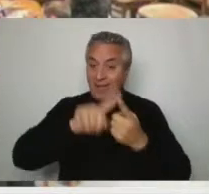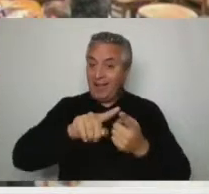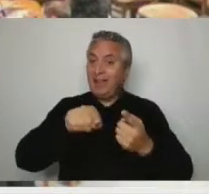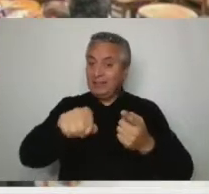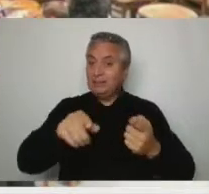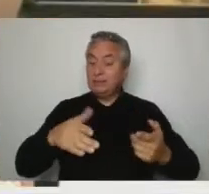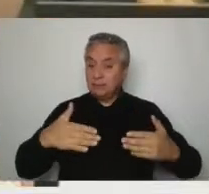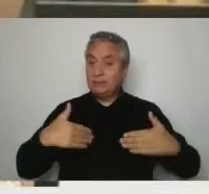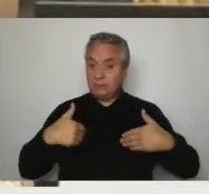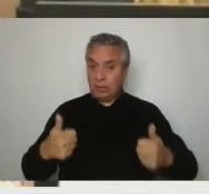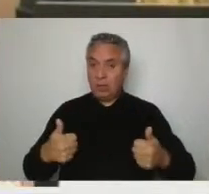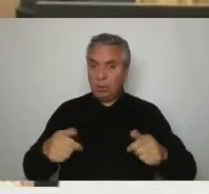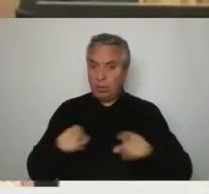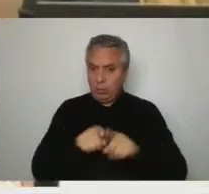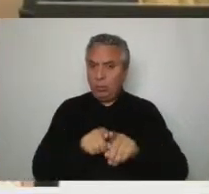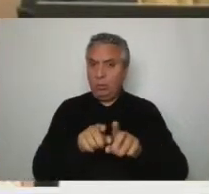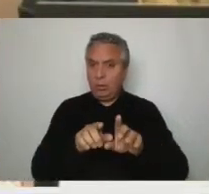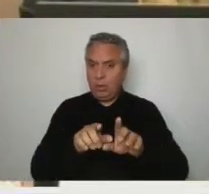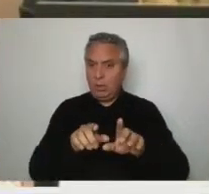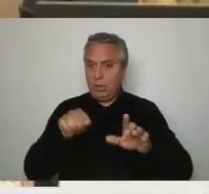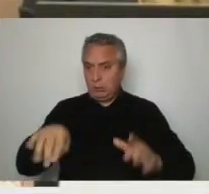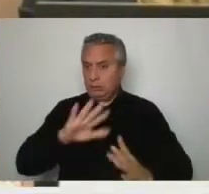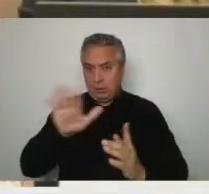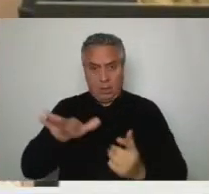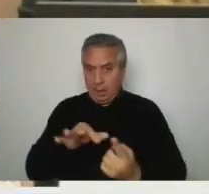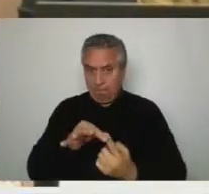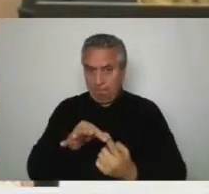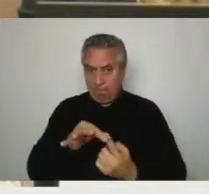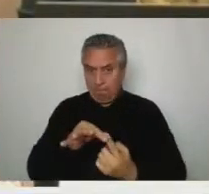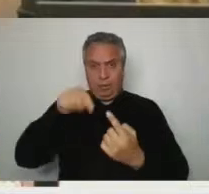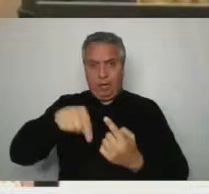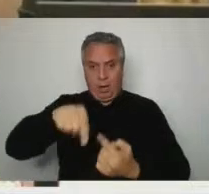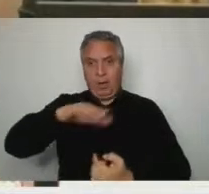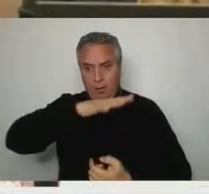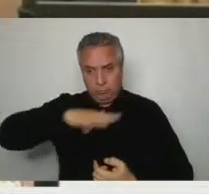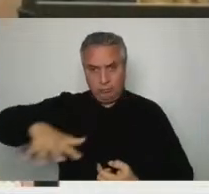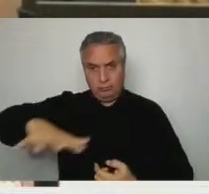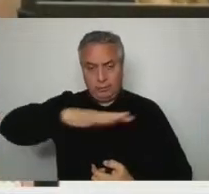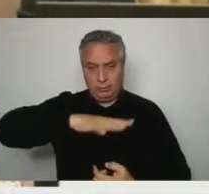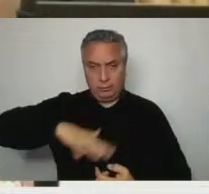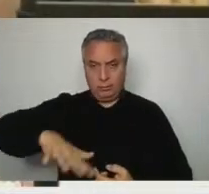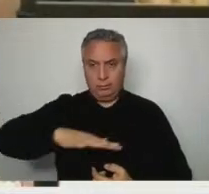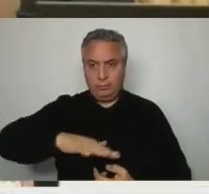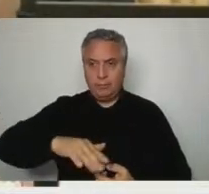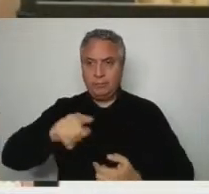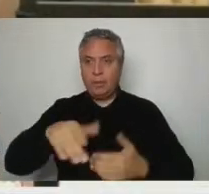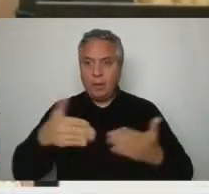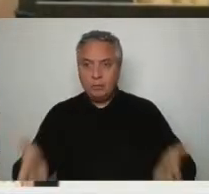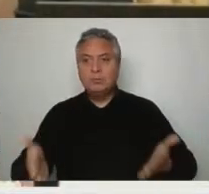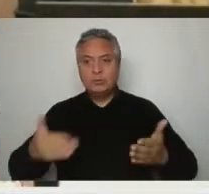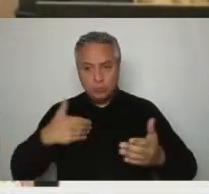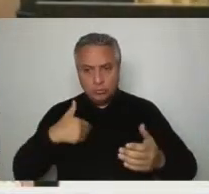inequality in health and well-being. Health is one of the main concerns of our population.